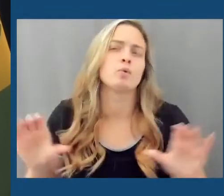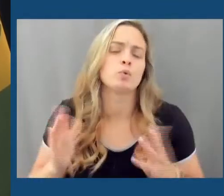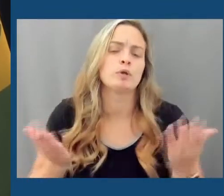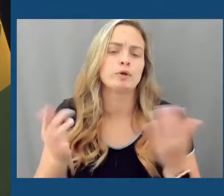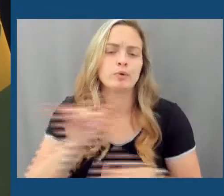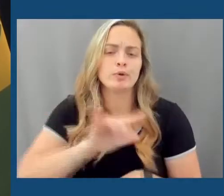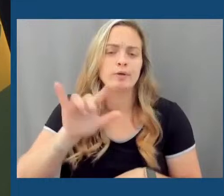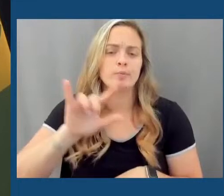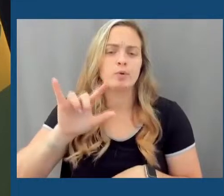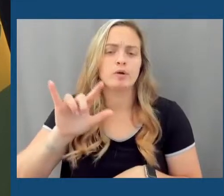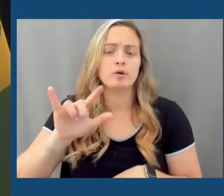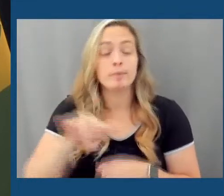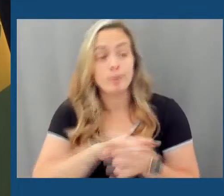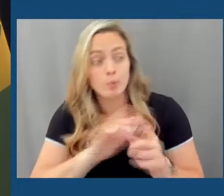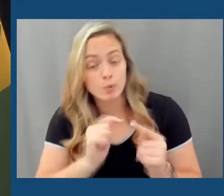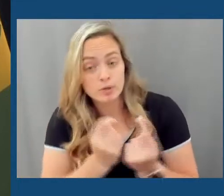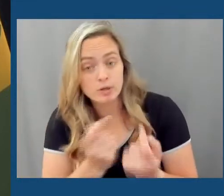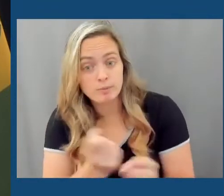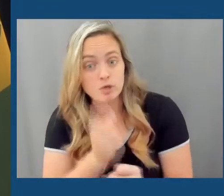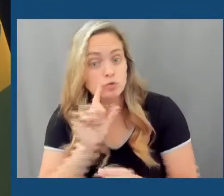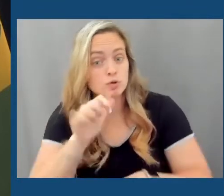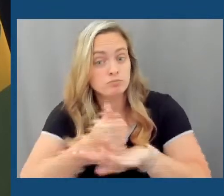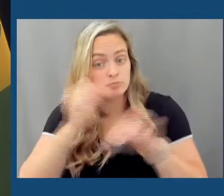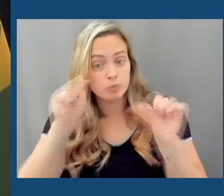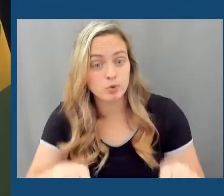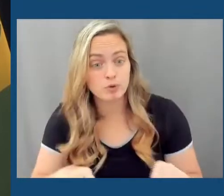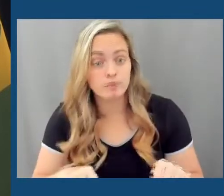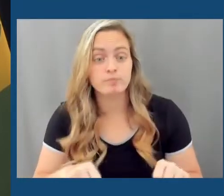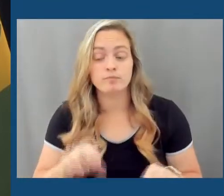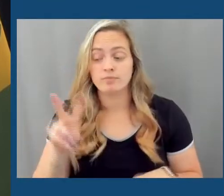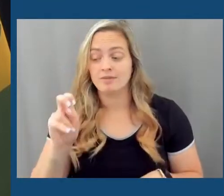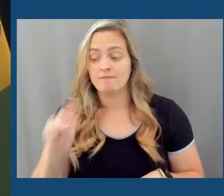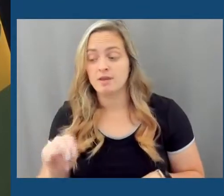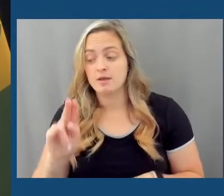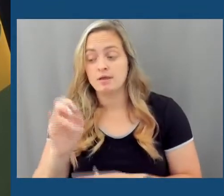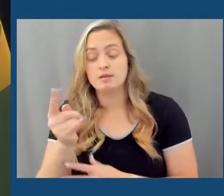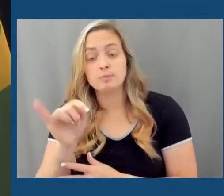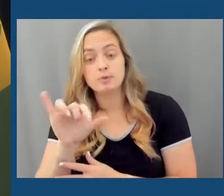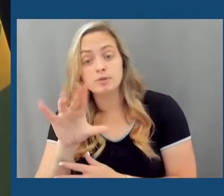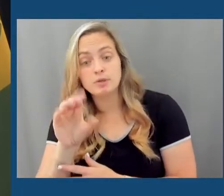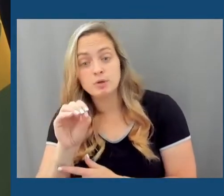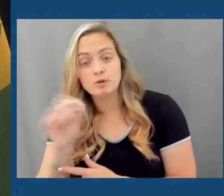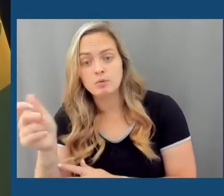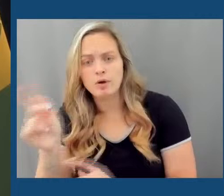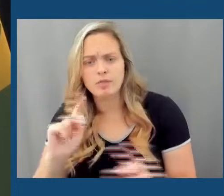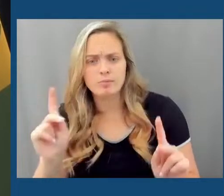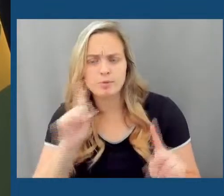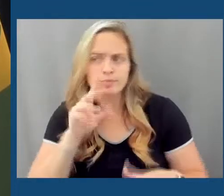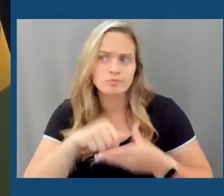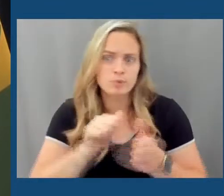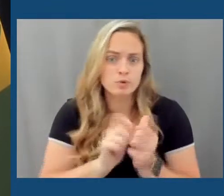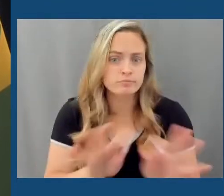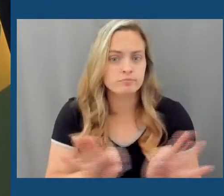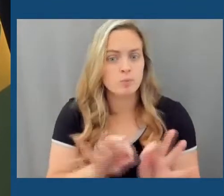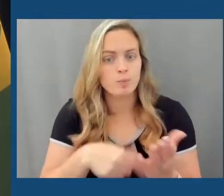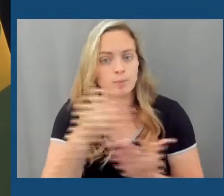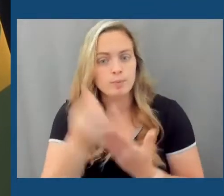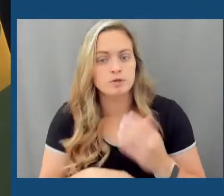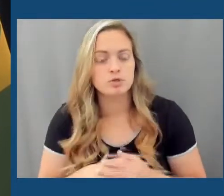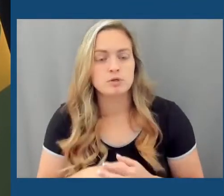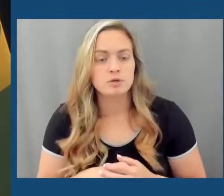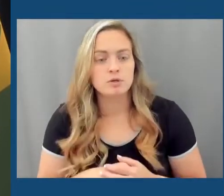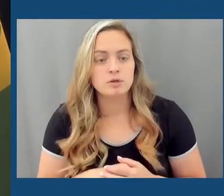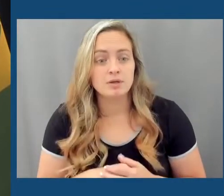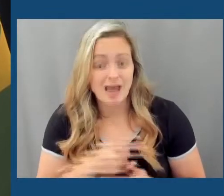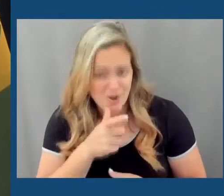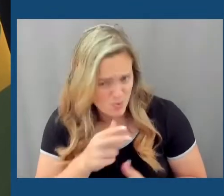all of my local team who helped make that happen, Vinny Esposito and others who always part of these important projects. And guess who builds